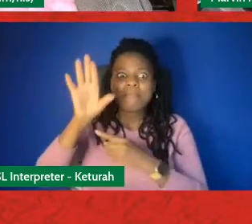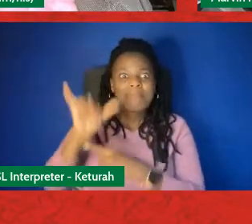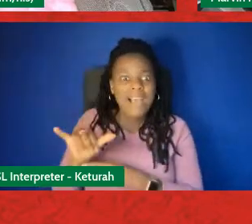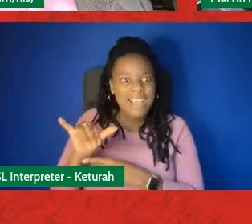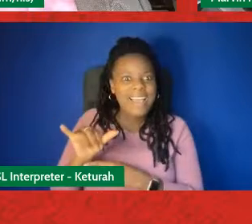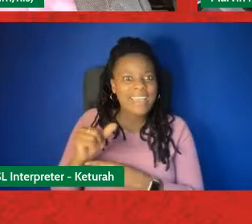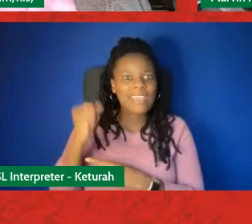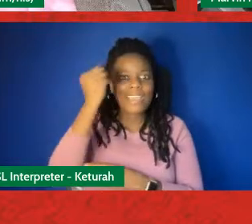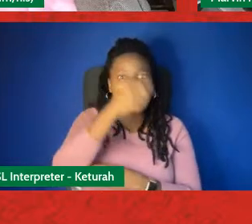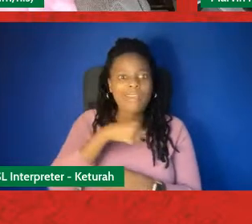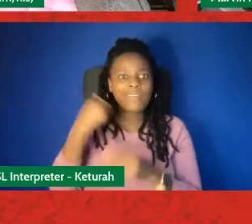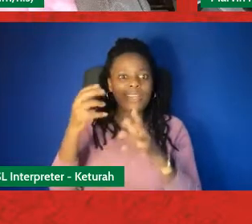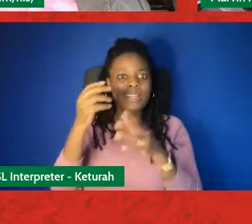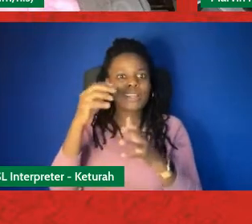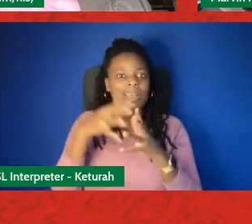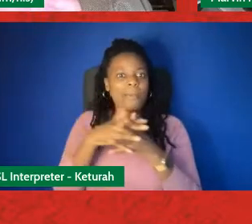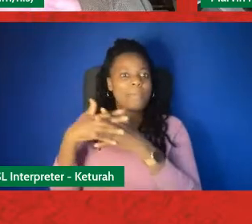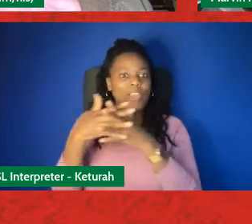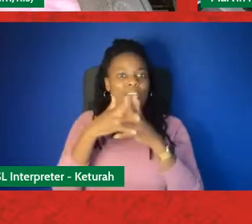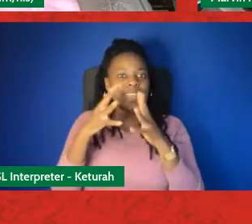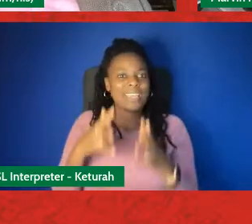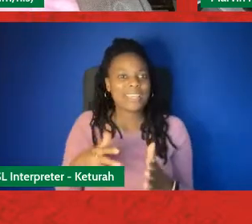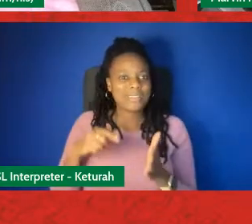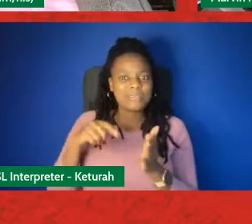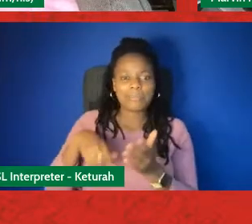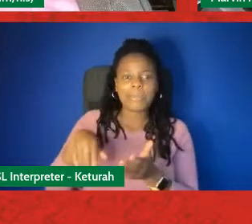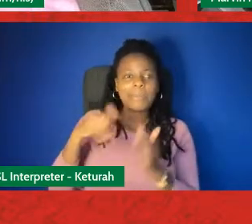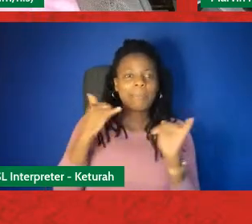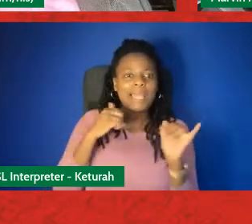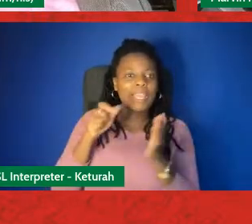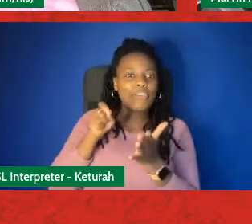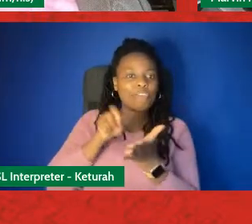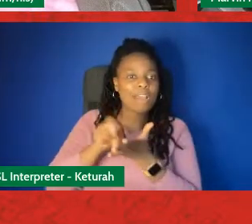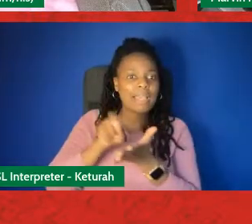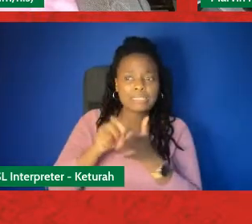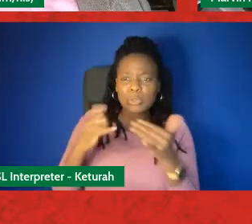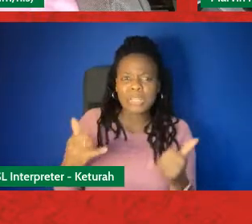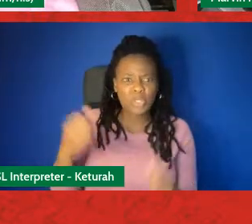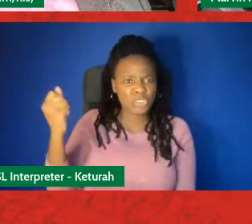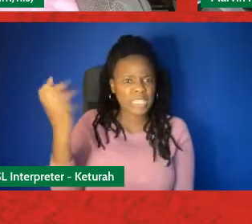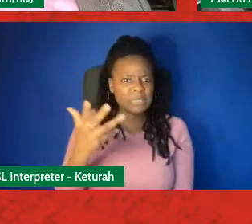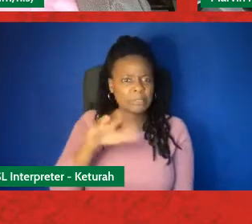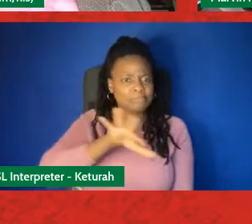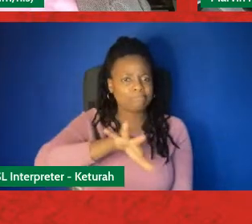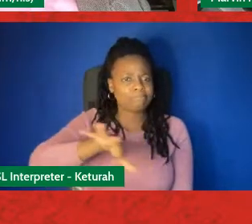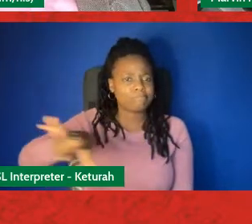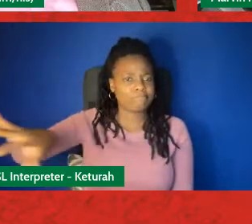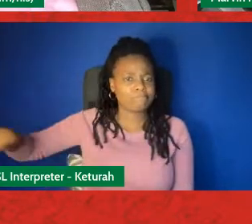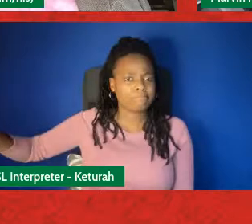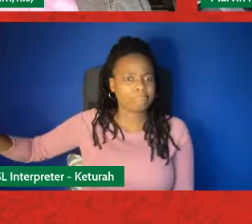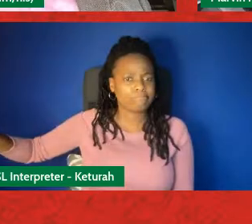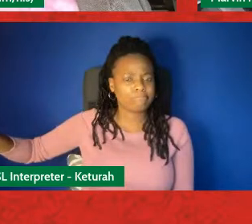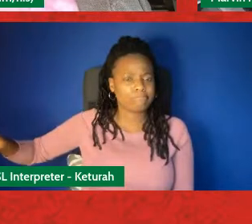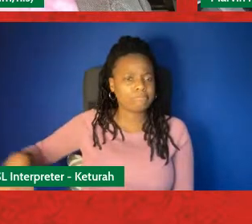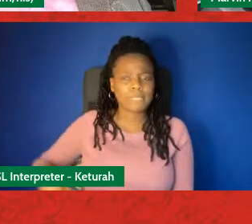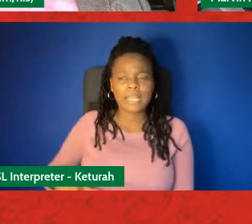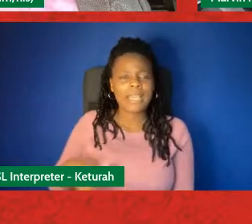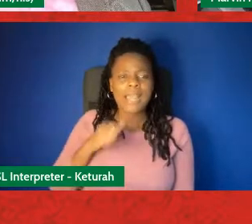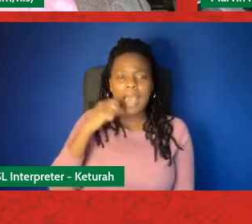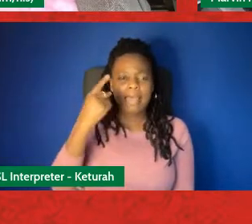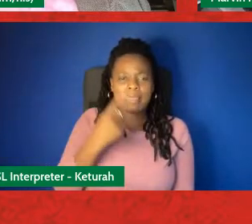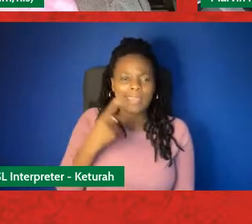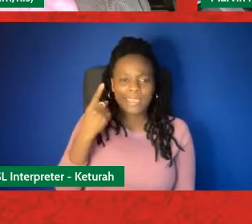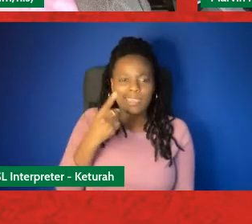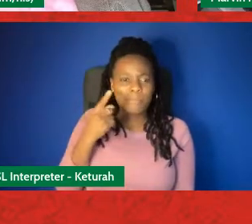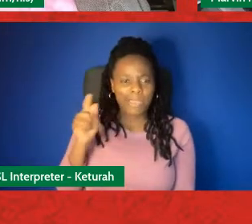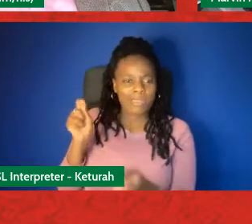American playwrights, that we're no longer taking Shakespeare and turning it into what it would be if all Black artists were